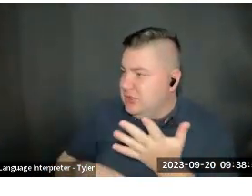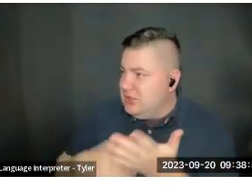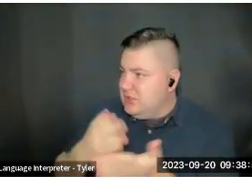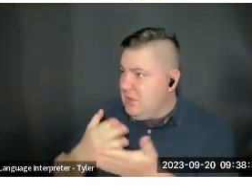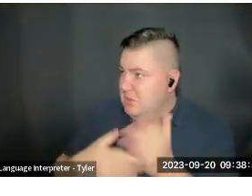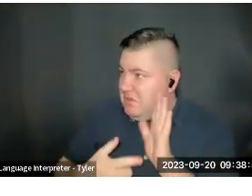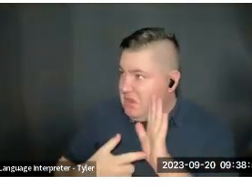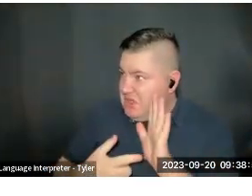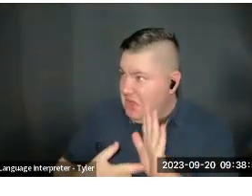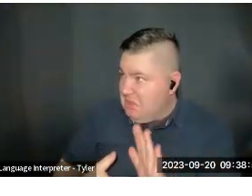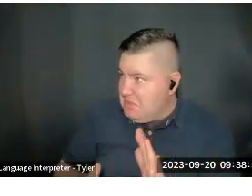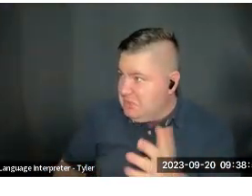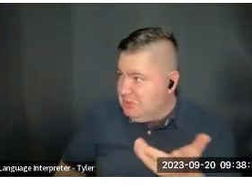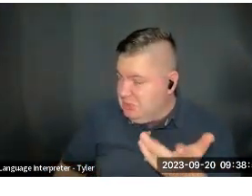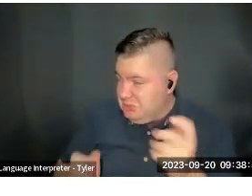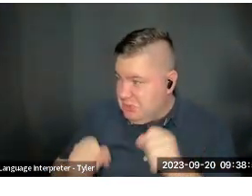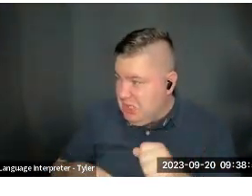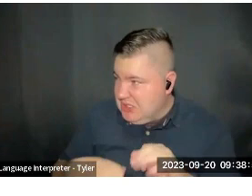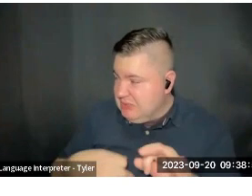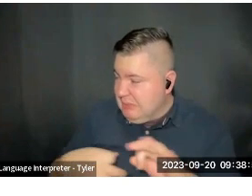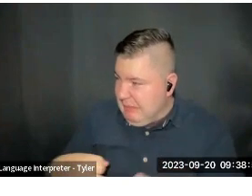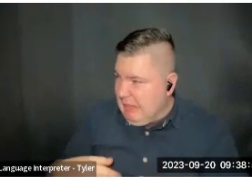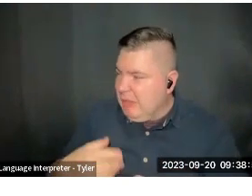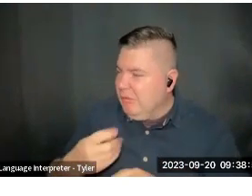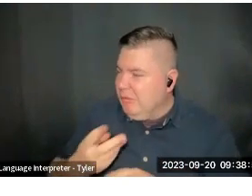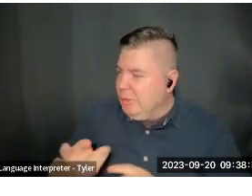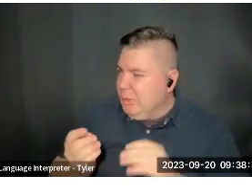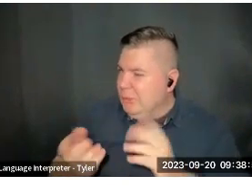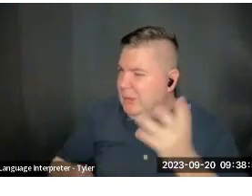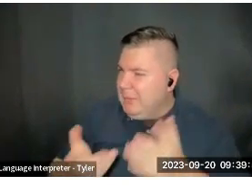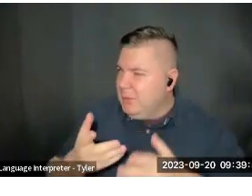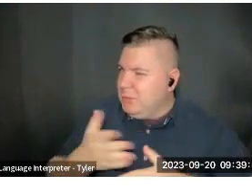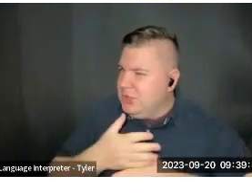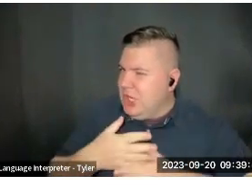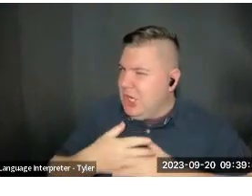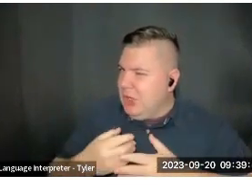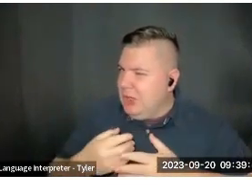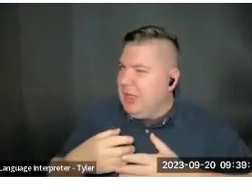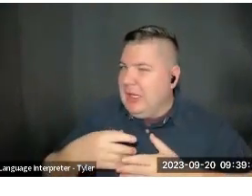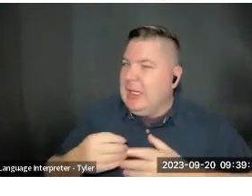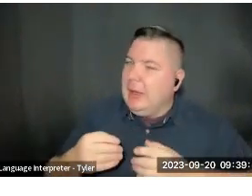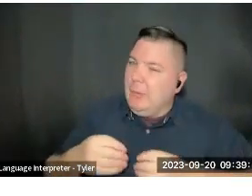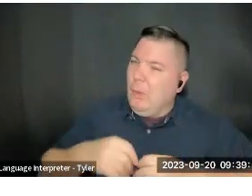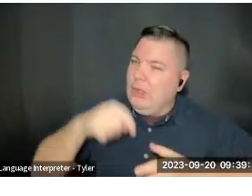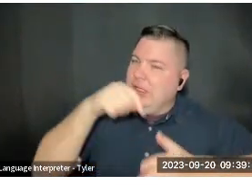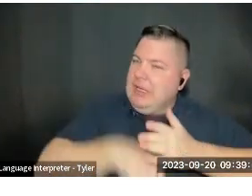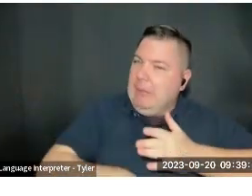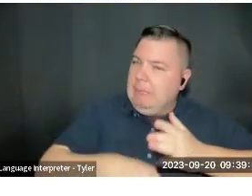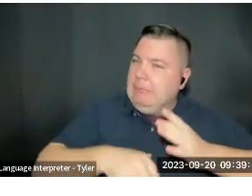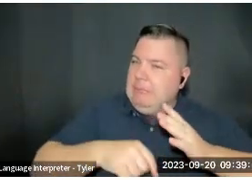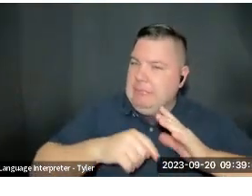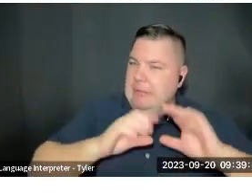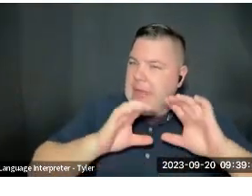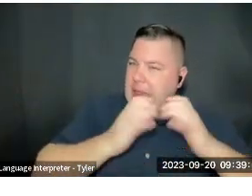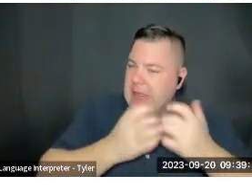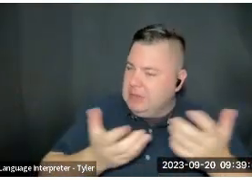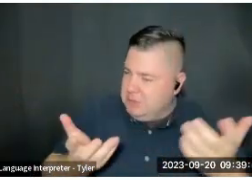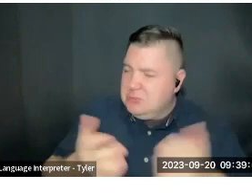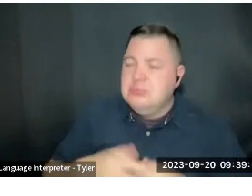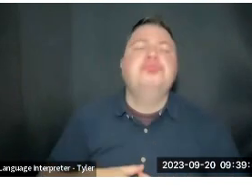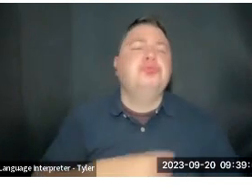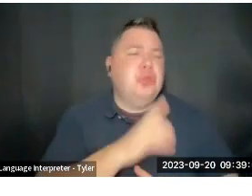or just a few that you might share in an in-depth session? Yeah, absolutely.